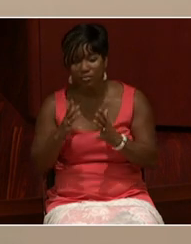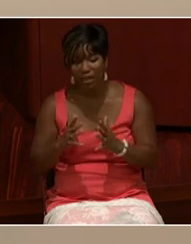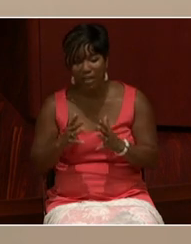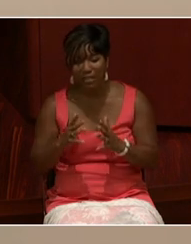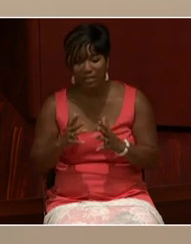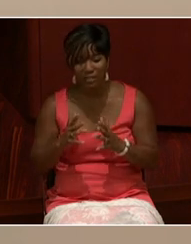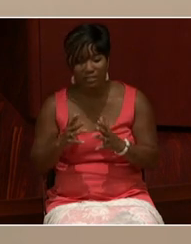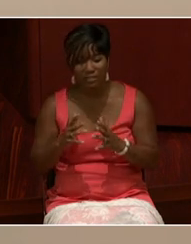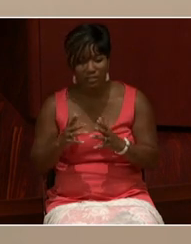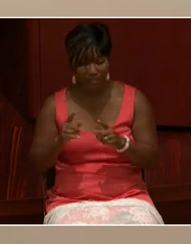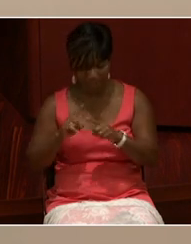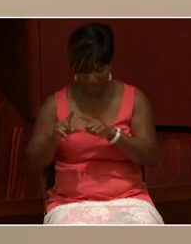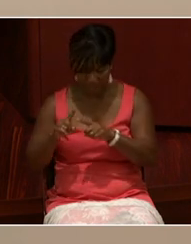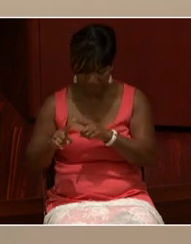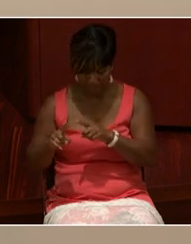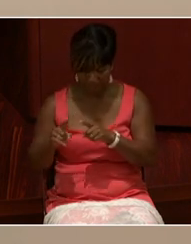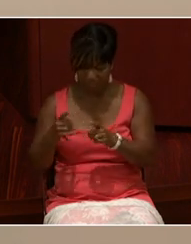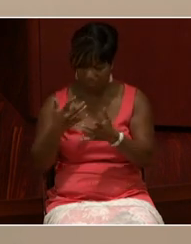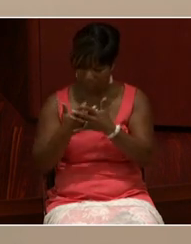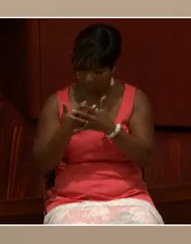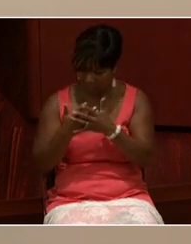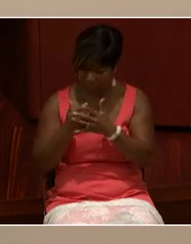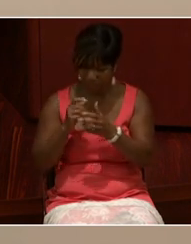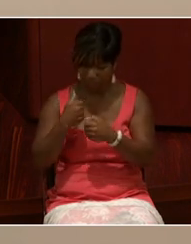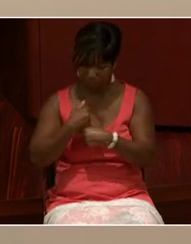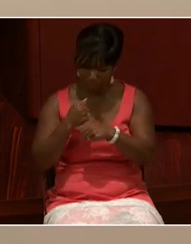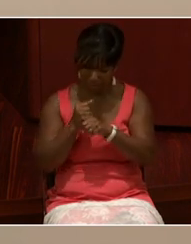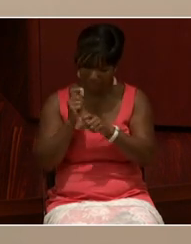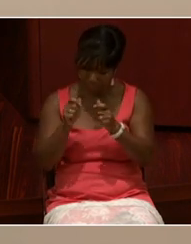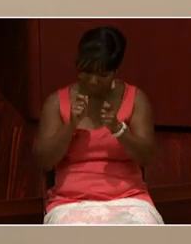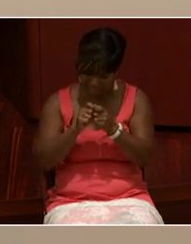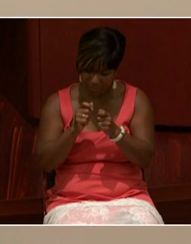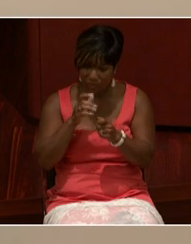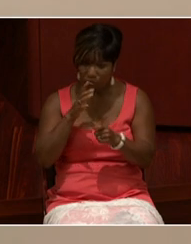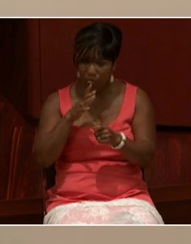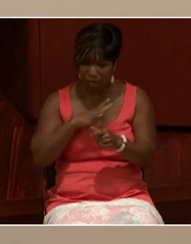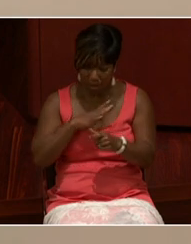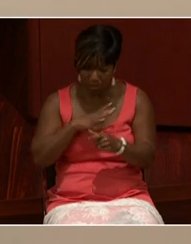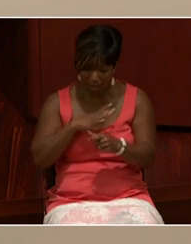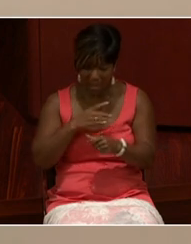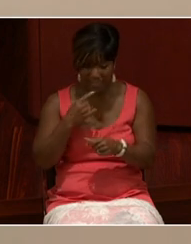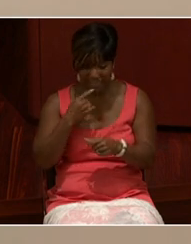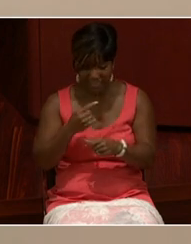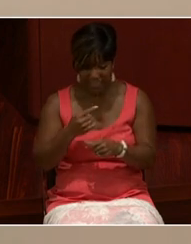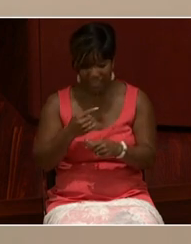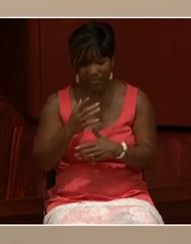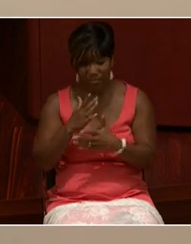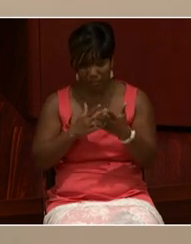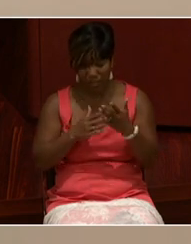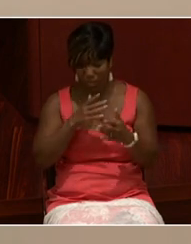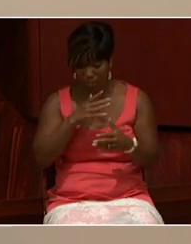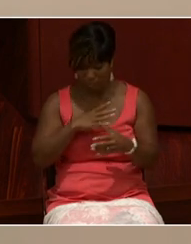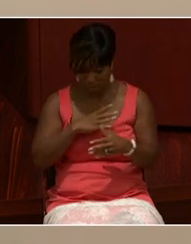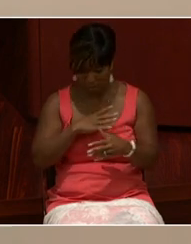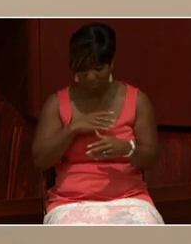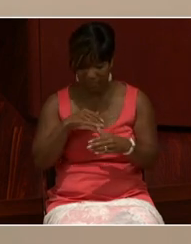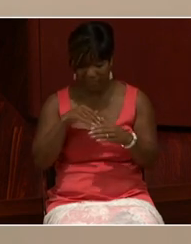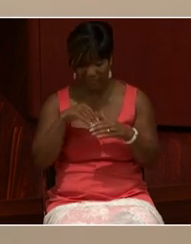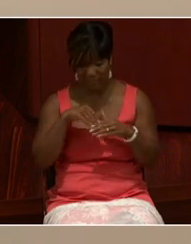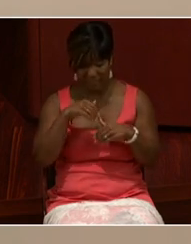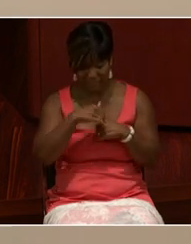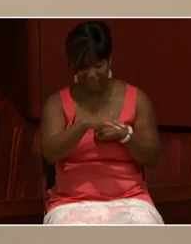were a number of institutes that were created specifically for women. Now, I did mention that there were some women that were sent to